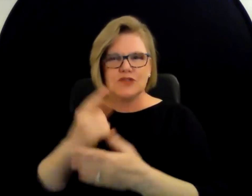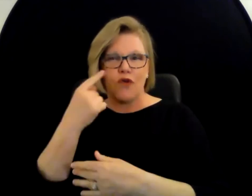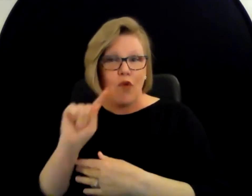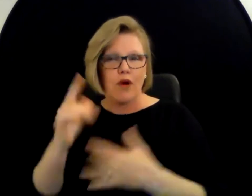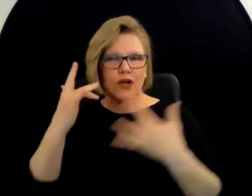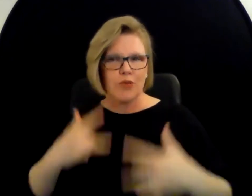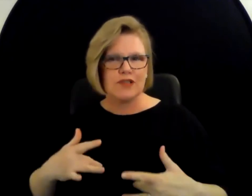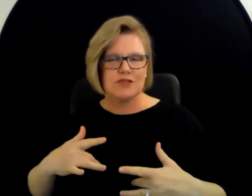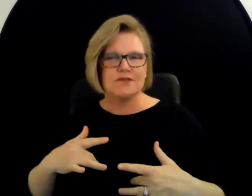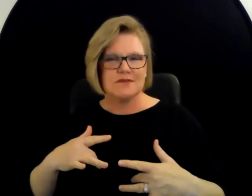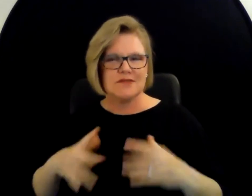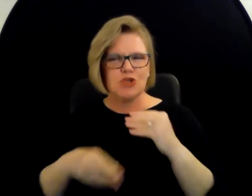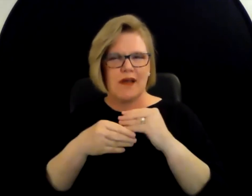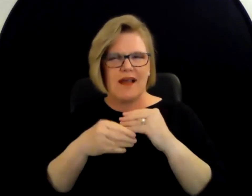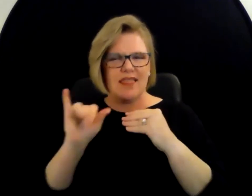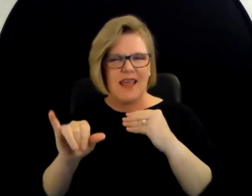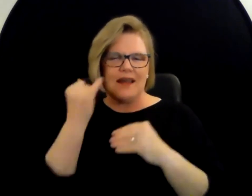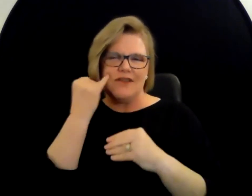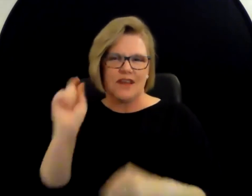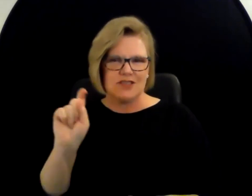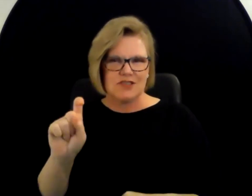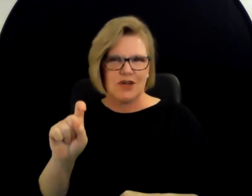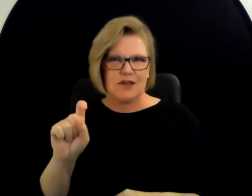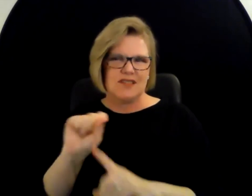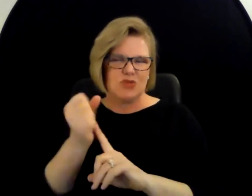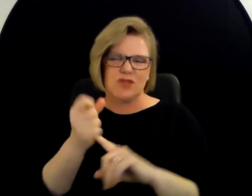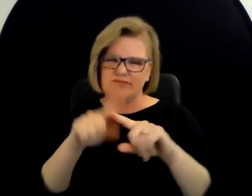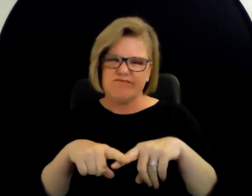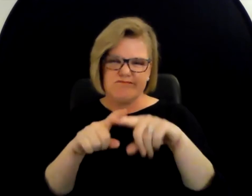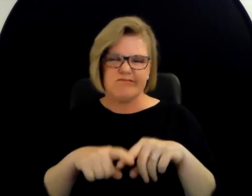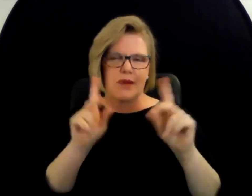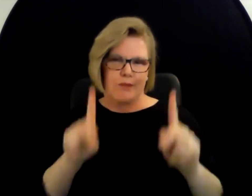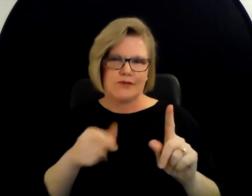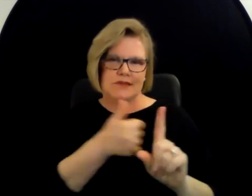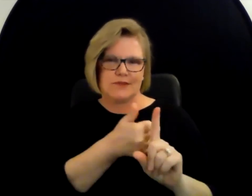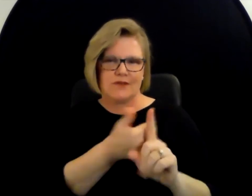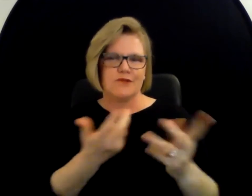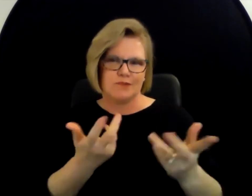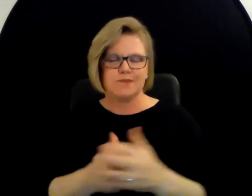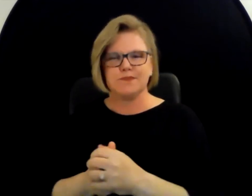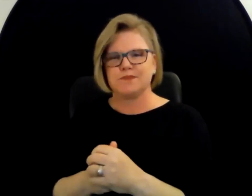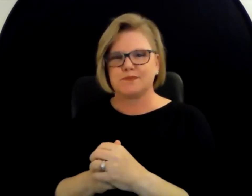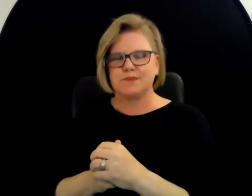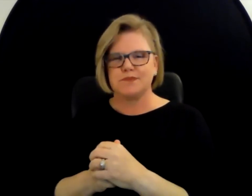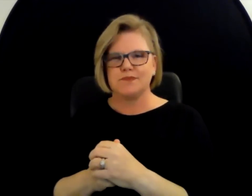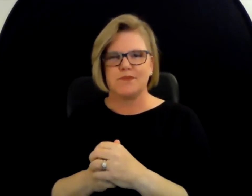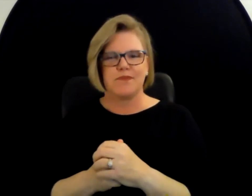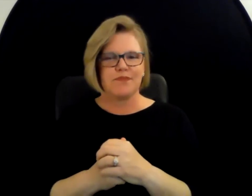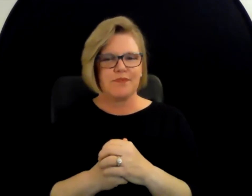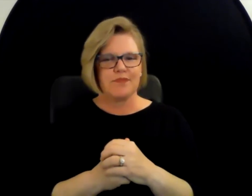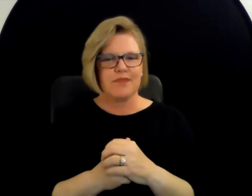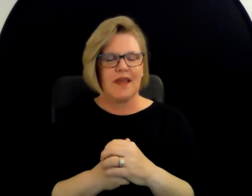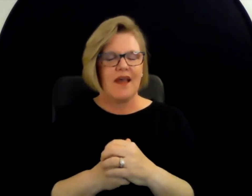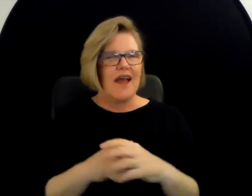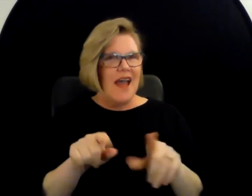depression if it's necessary in that situation. It's just going to depend on the person. As a pharmacy nerd, I am so happy that